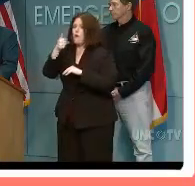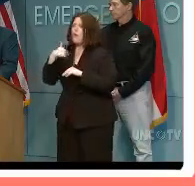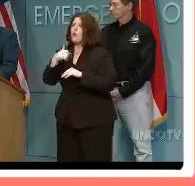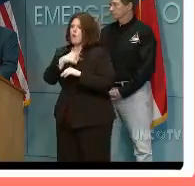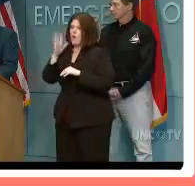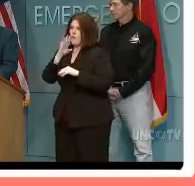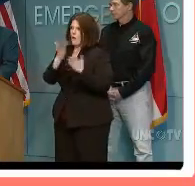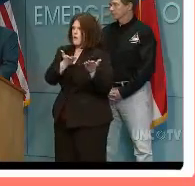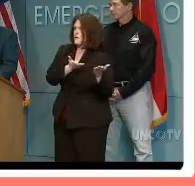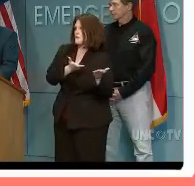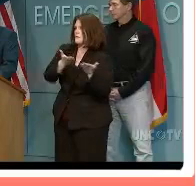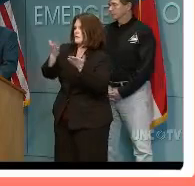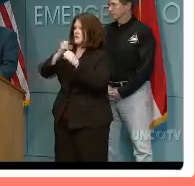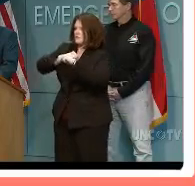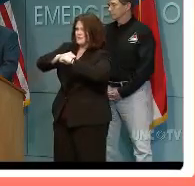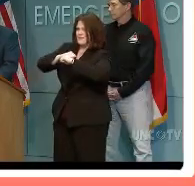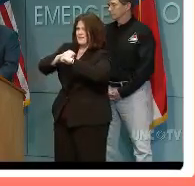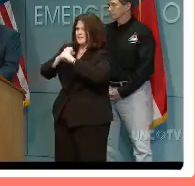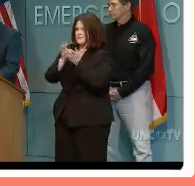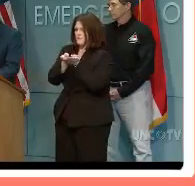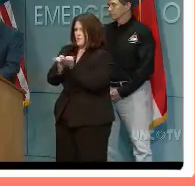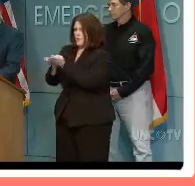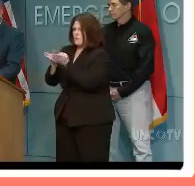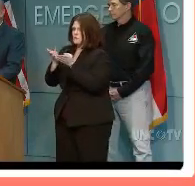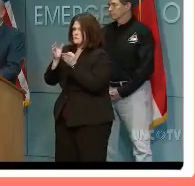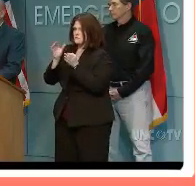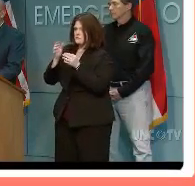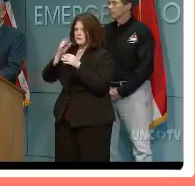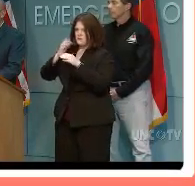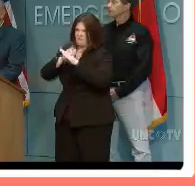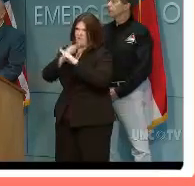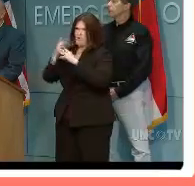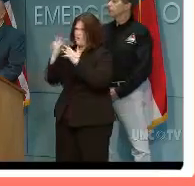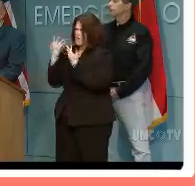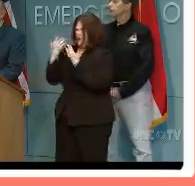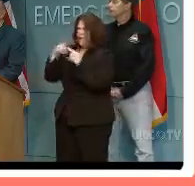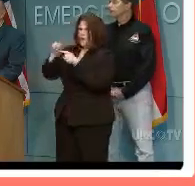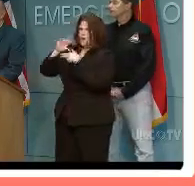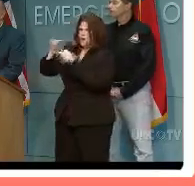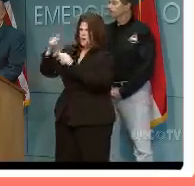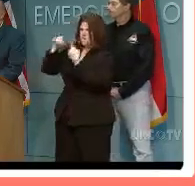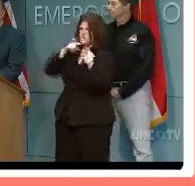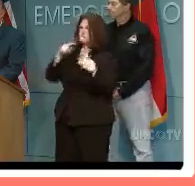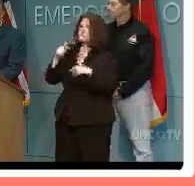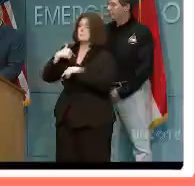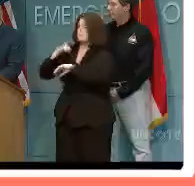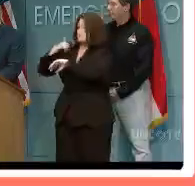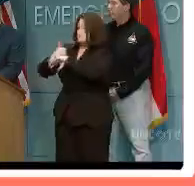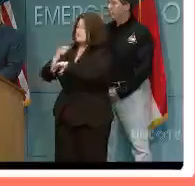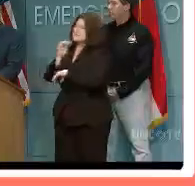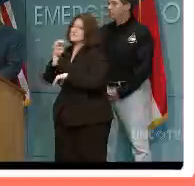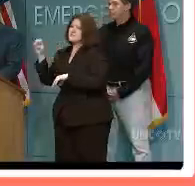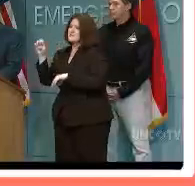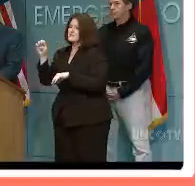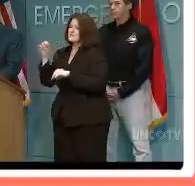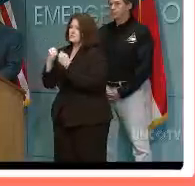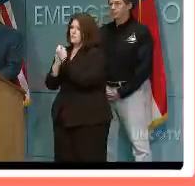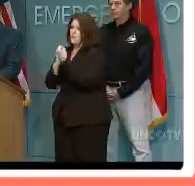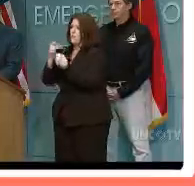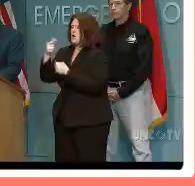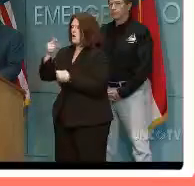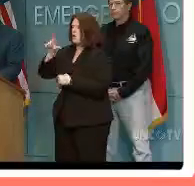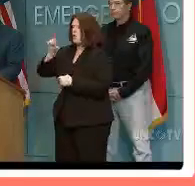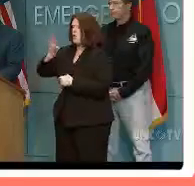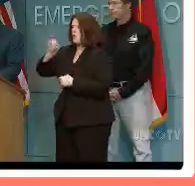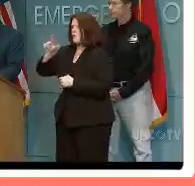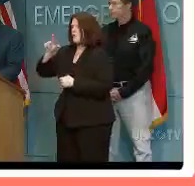those vessels for the storm to pass. We're also establishing a hub of support in eastern North Carolina at the Global Trans